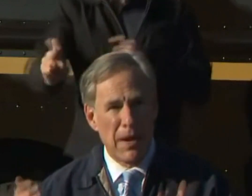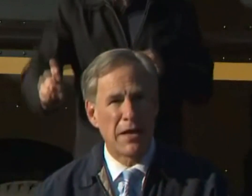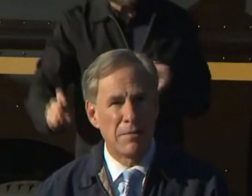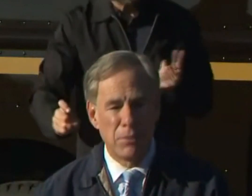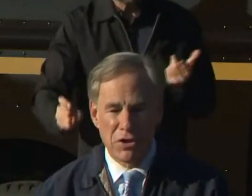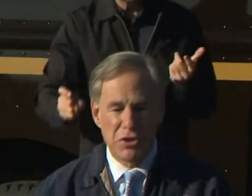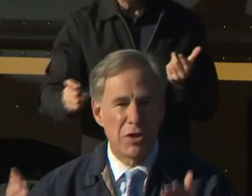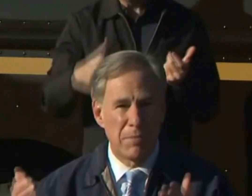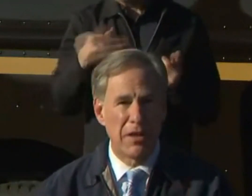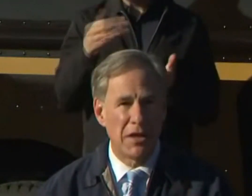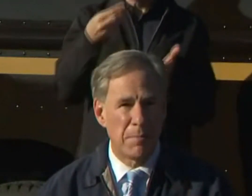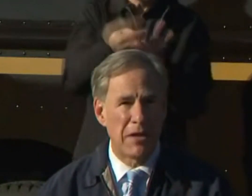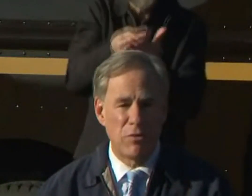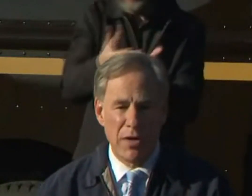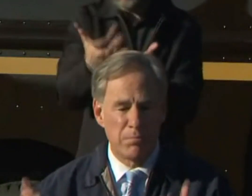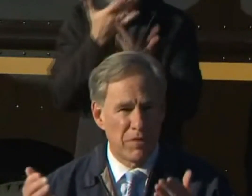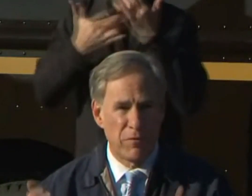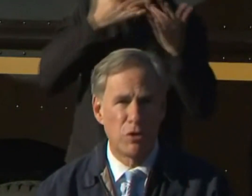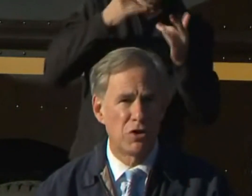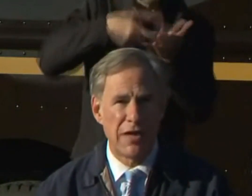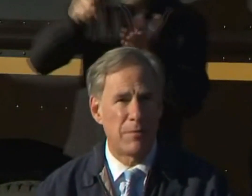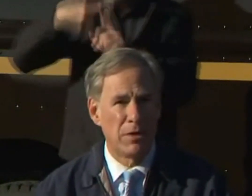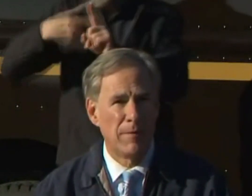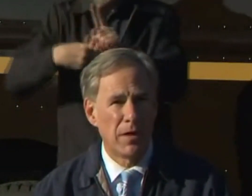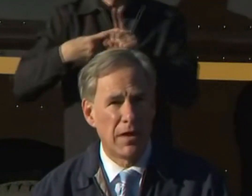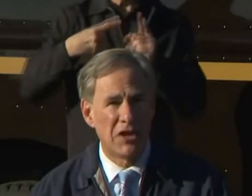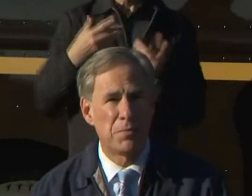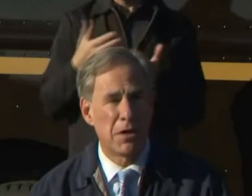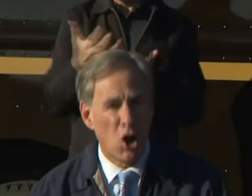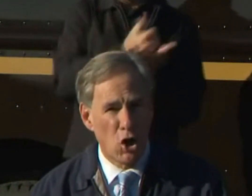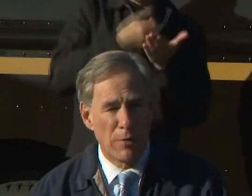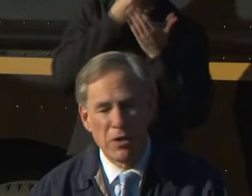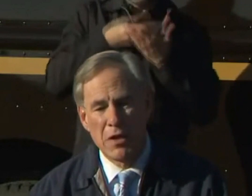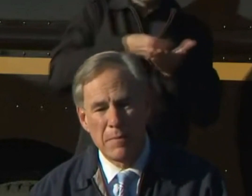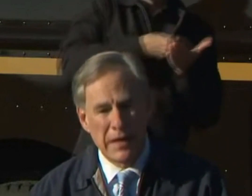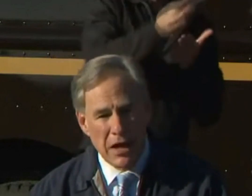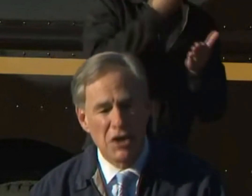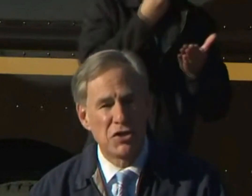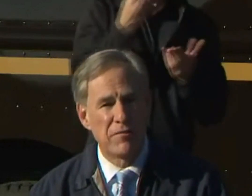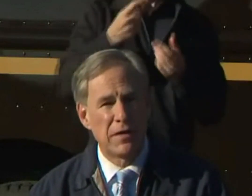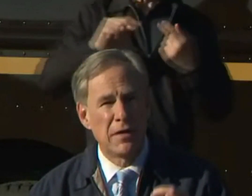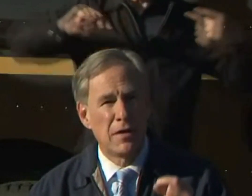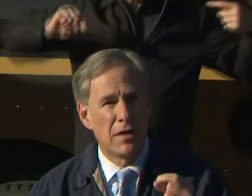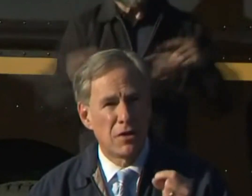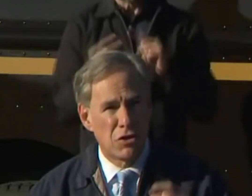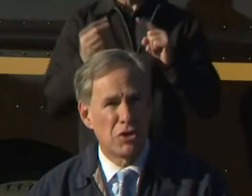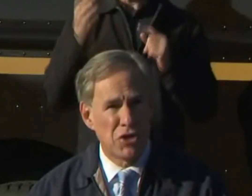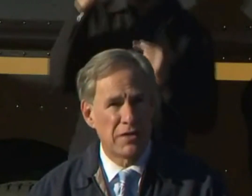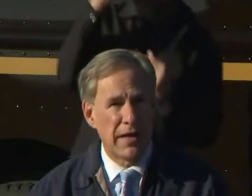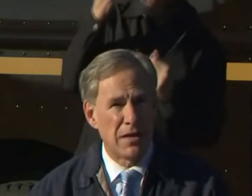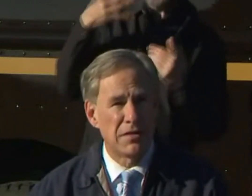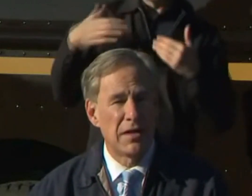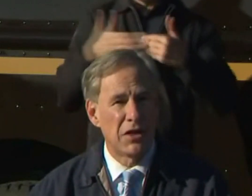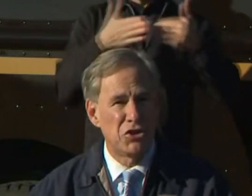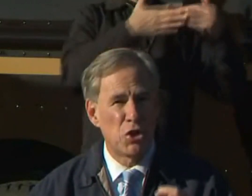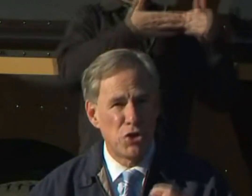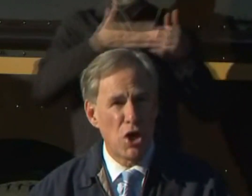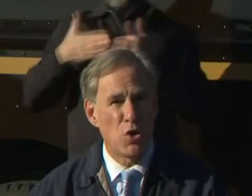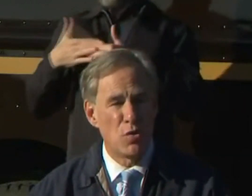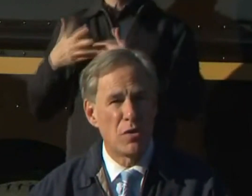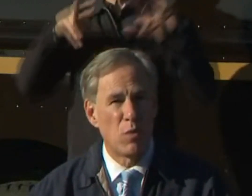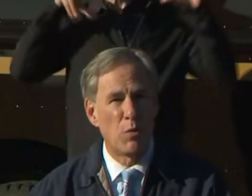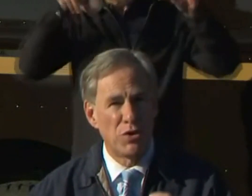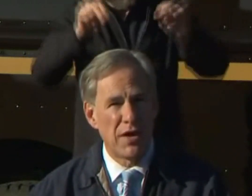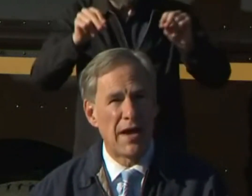their pocketbooks and their ability to pay the rent and put food on the table has been harmed because of the shutdowns. And